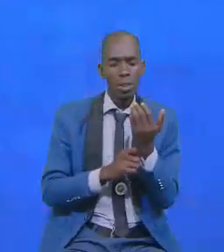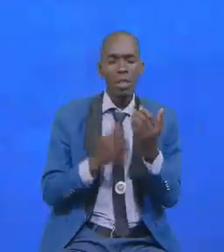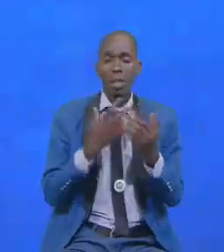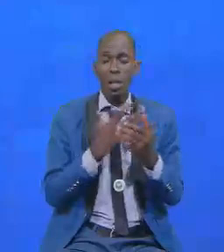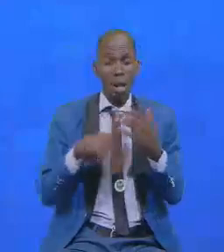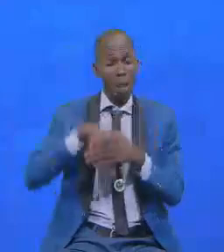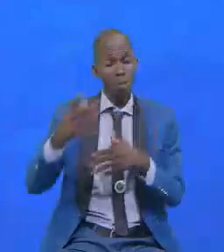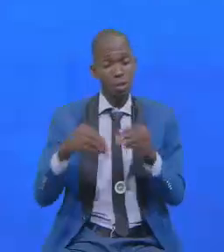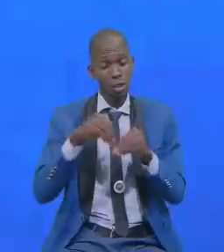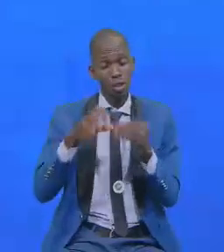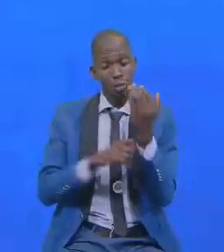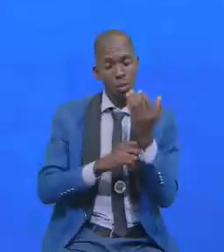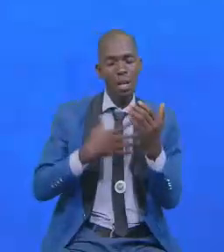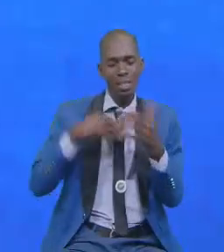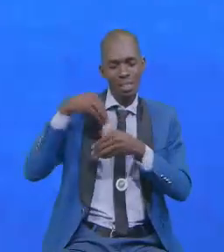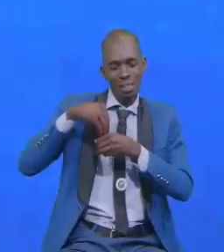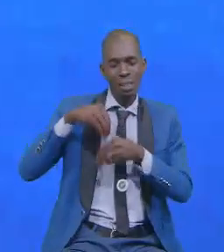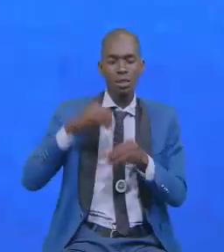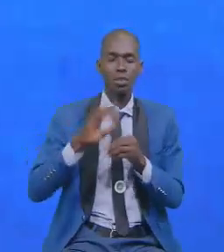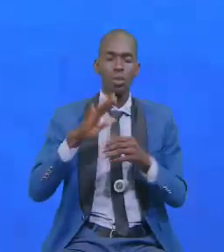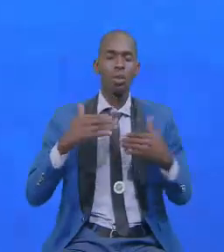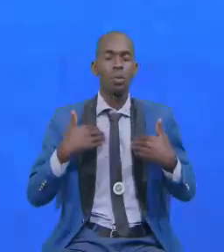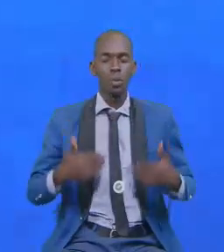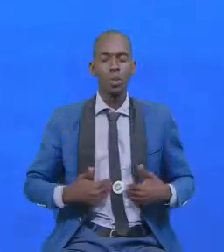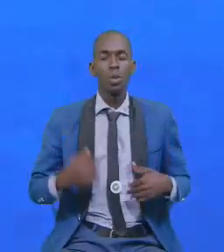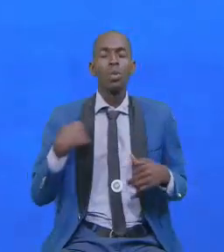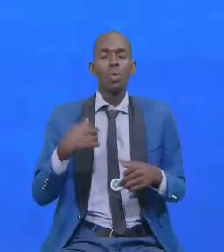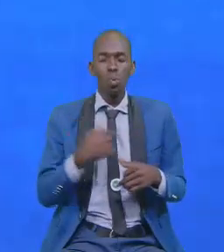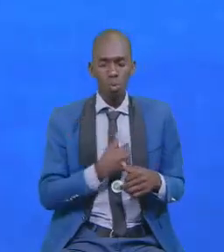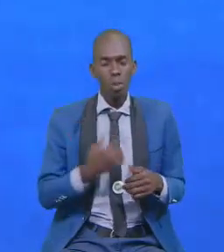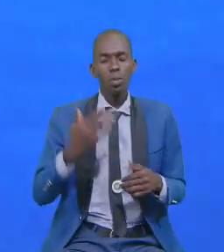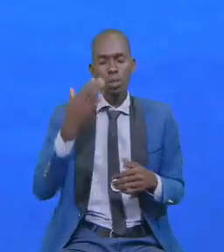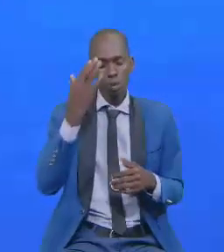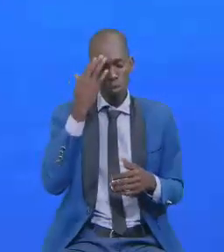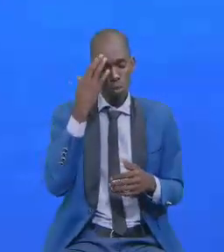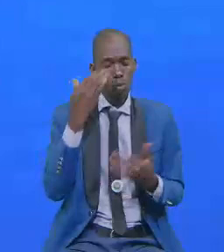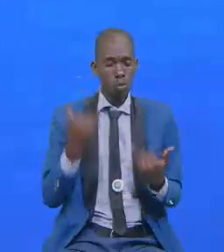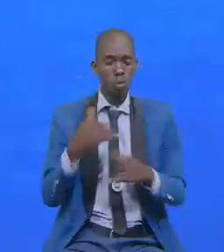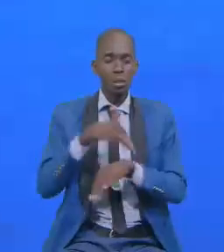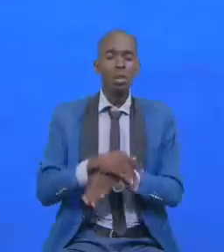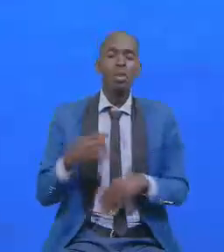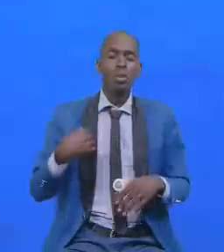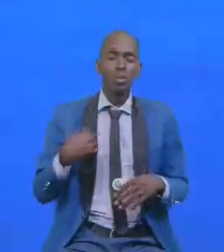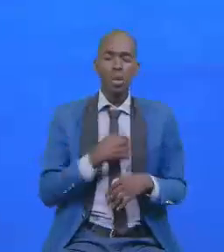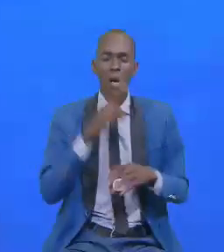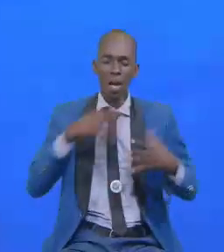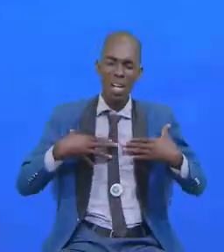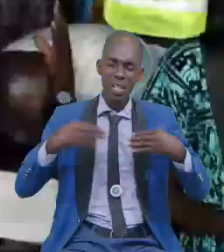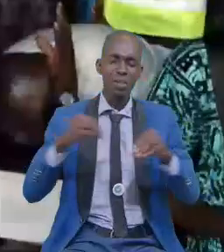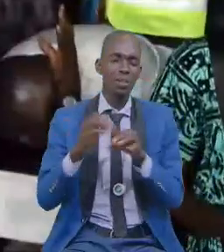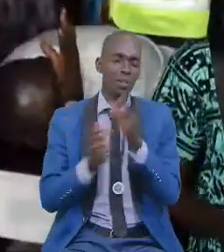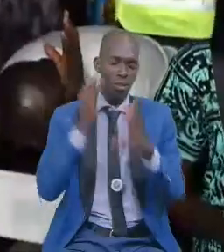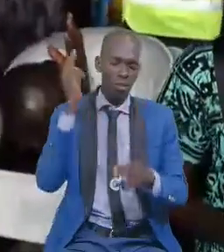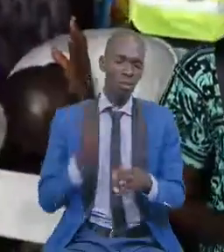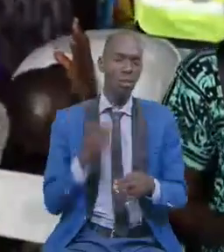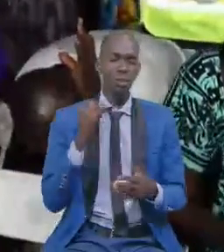in your body. We acknowledge tonight you are healed in Jesus'